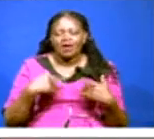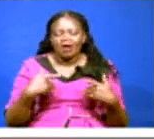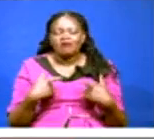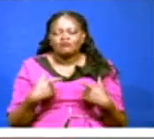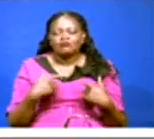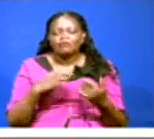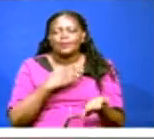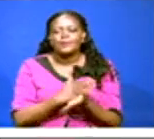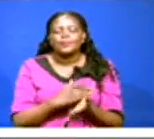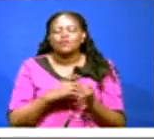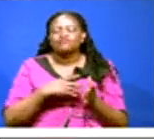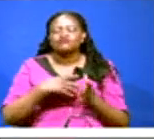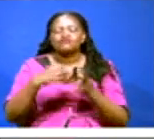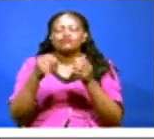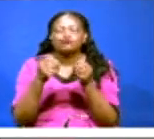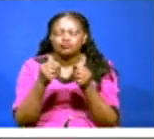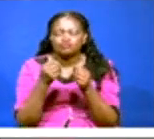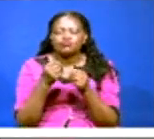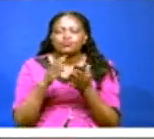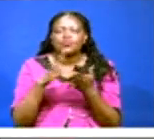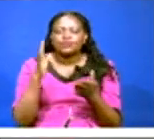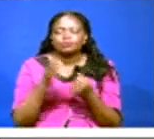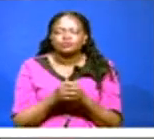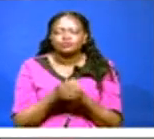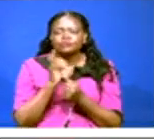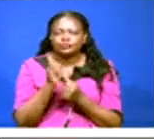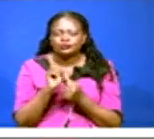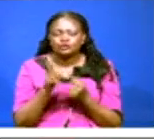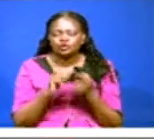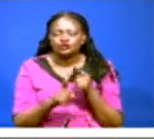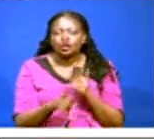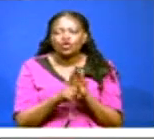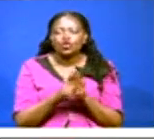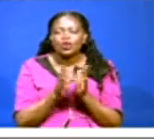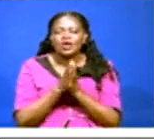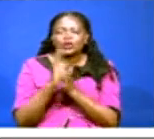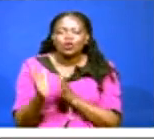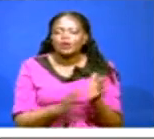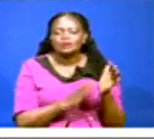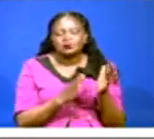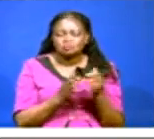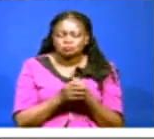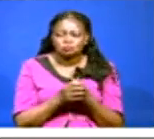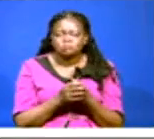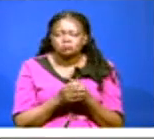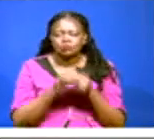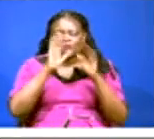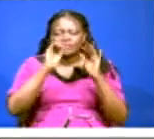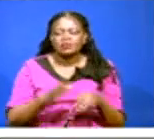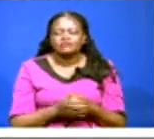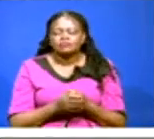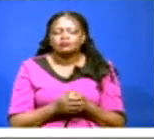to get ahead of the most daunting threats to law and order, regardless of